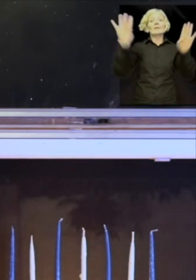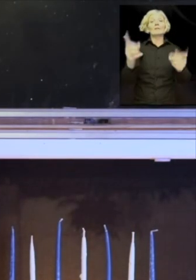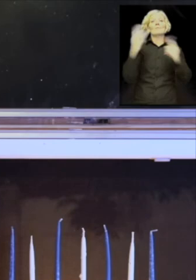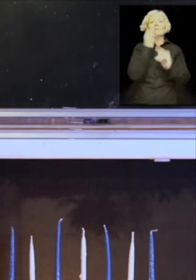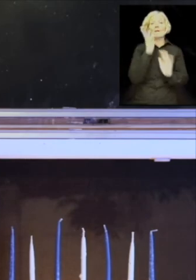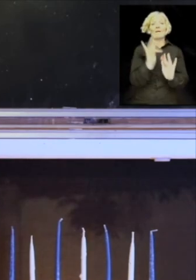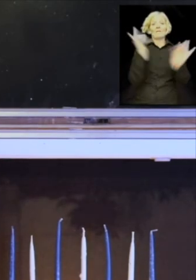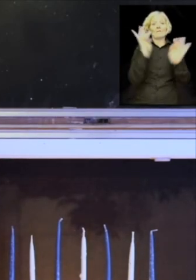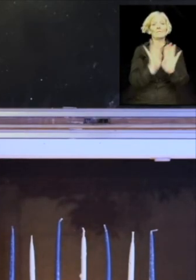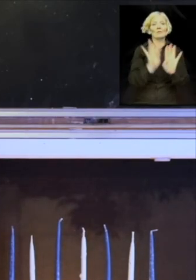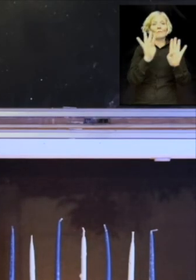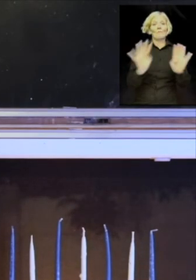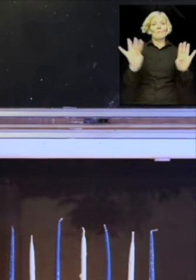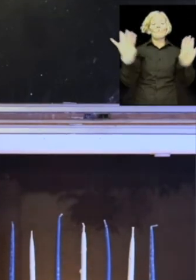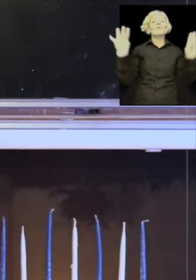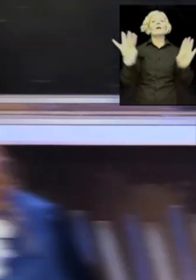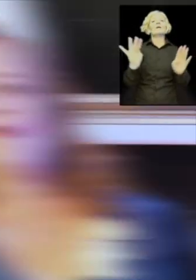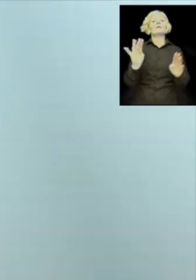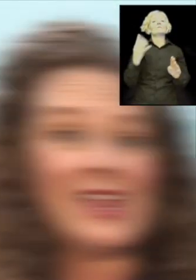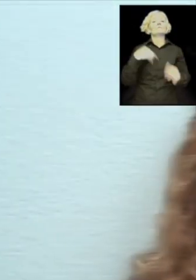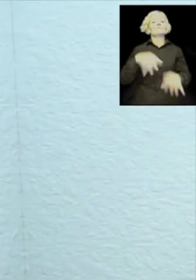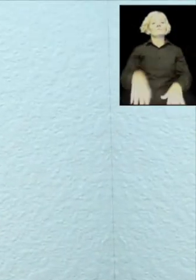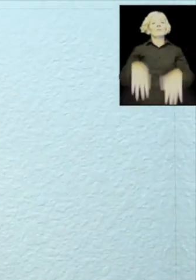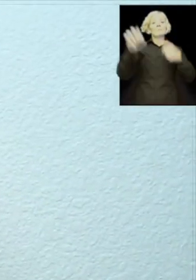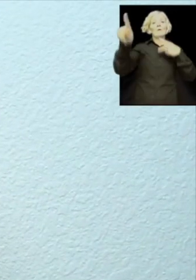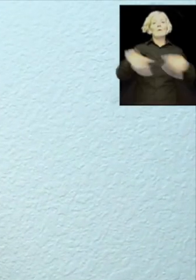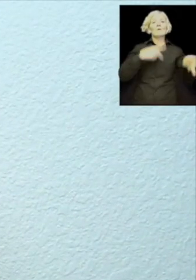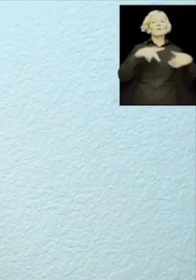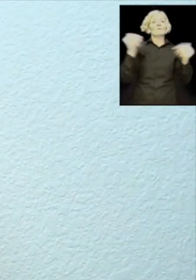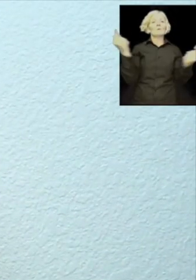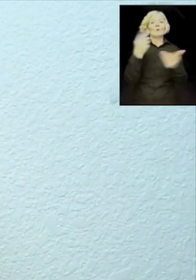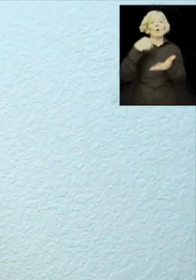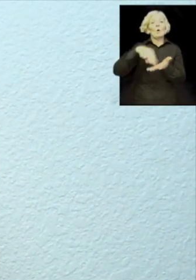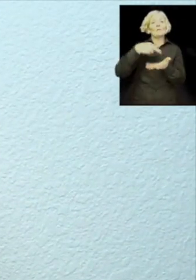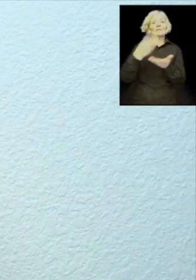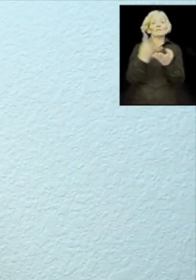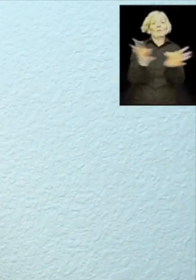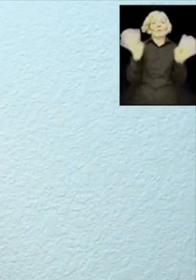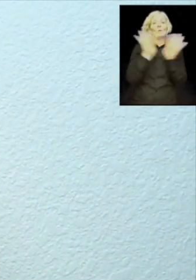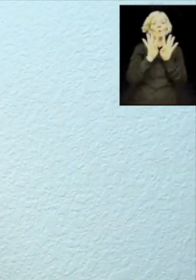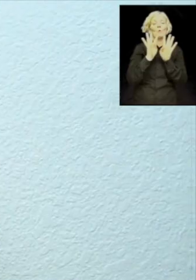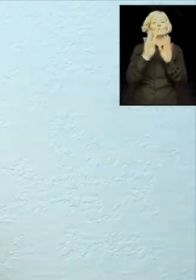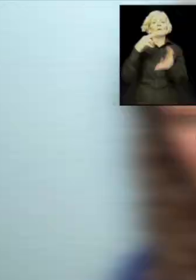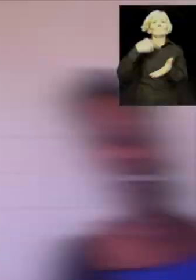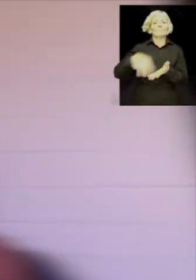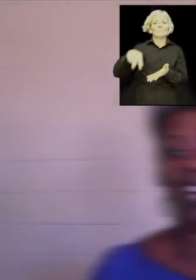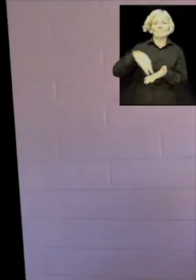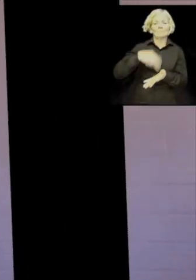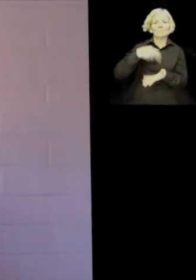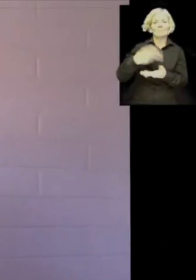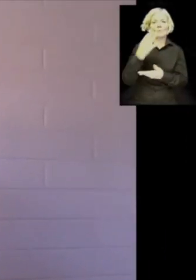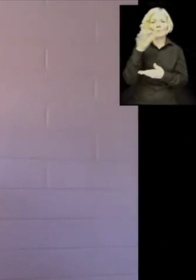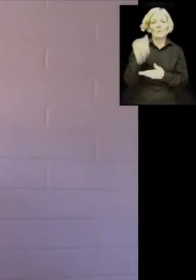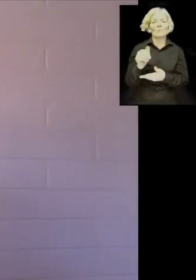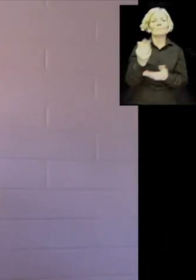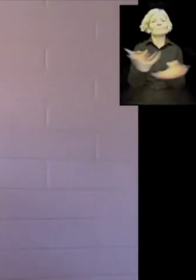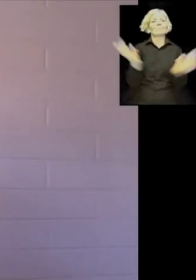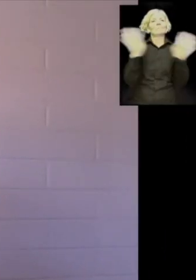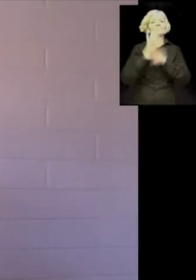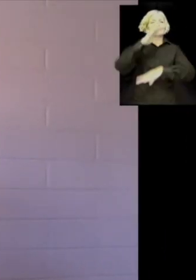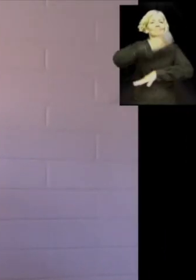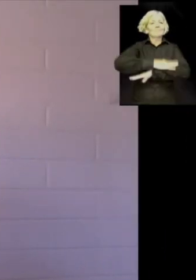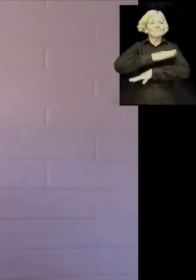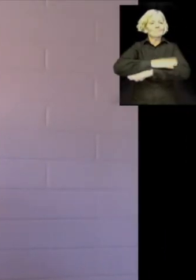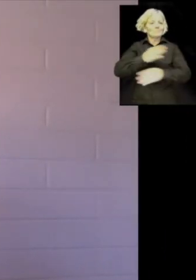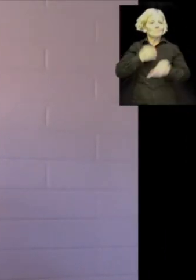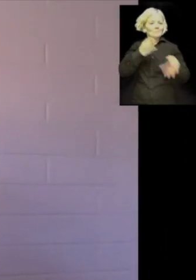Hanukkah, Hanukkah, come light the menorah. Let's have a party, we'll all dance the horah. Gather round the